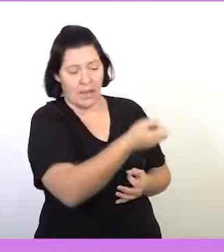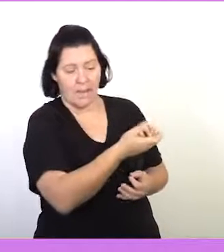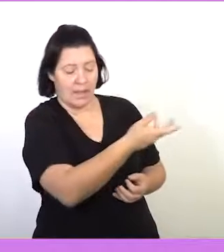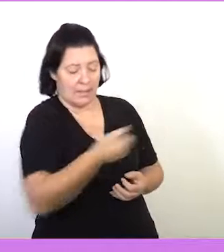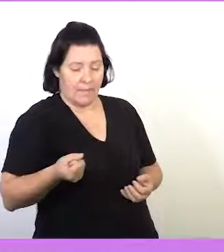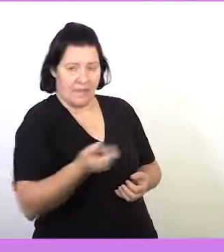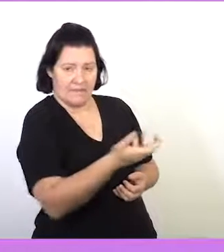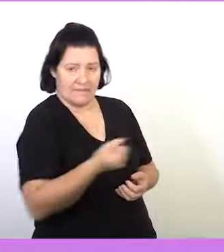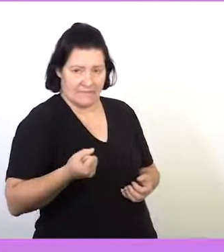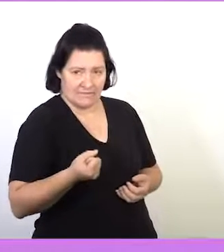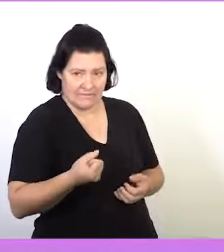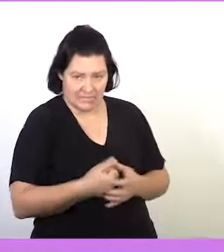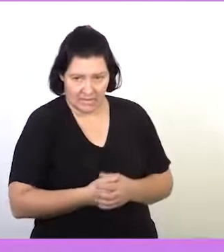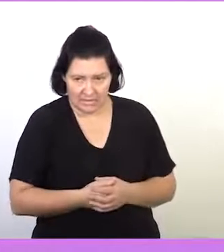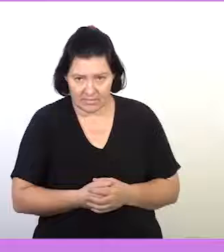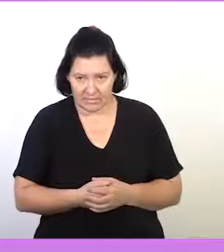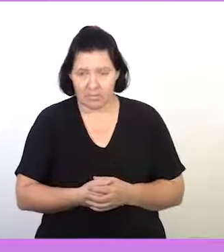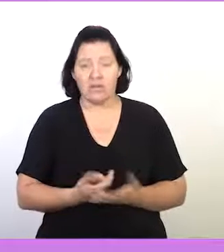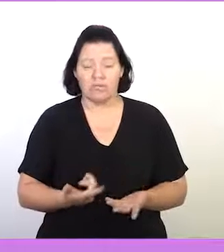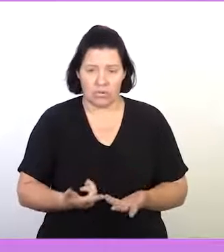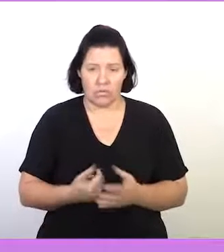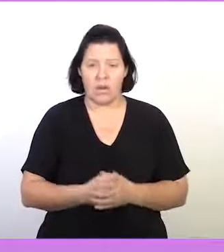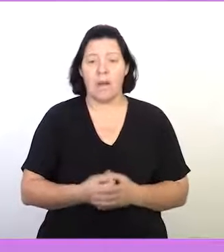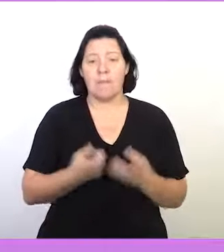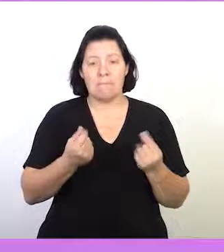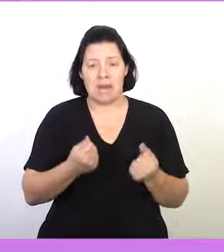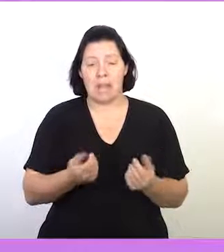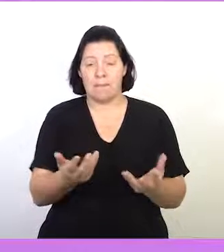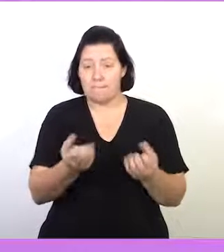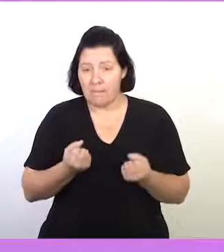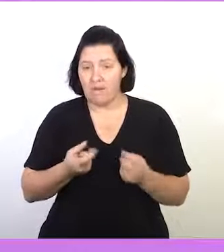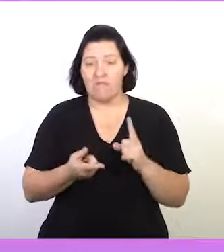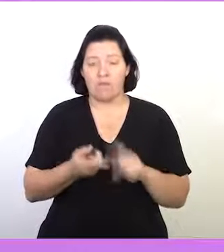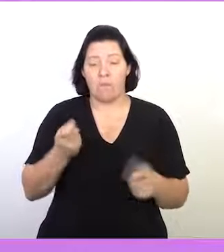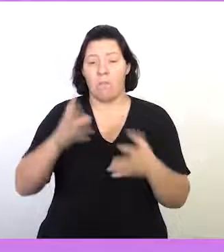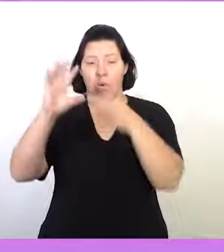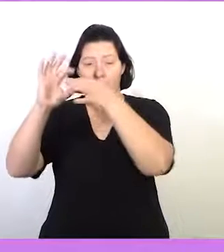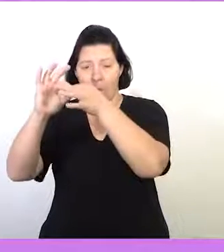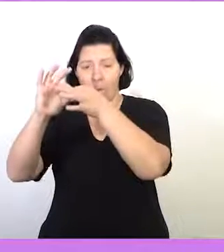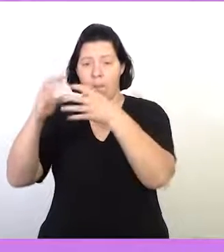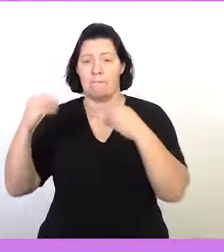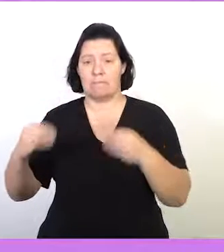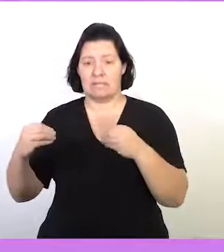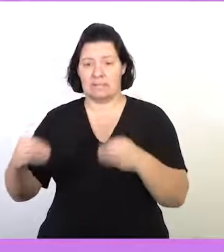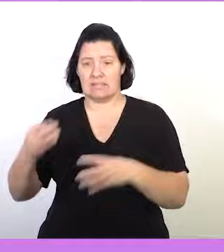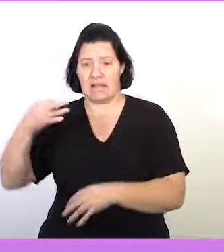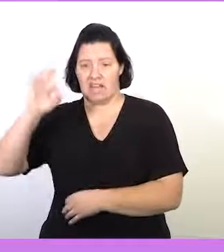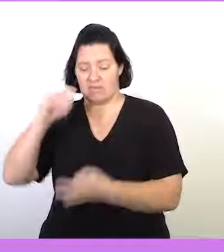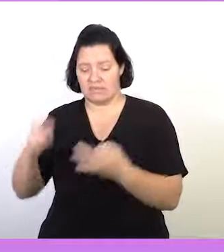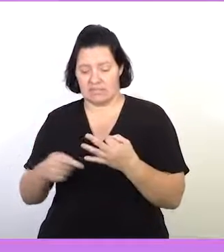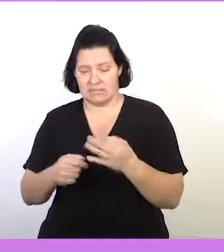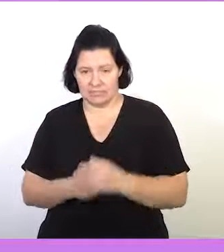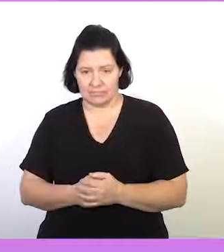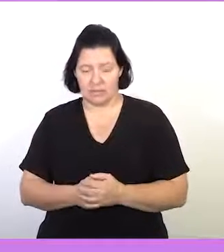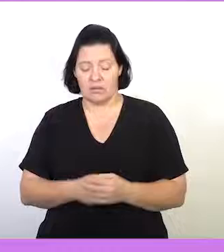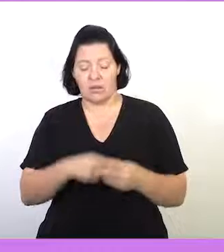money that comes into a household, a business, or government. All right, so let's look at the next question. Question number 2,